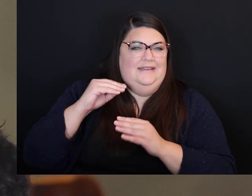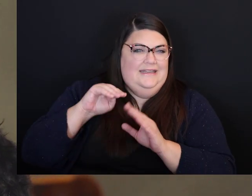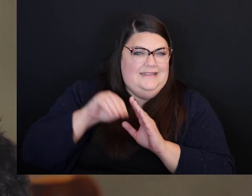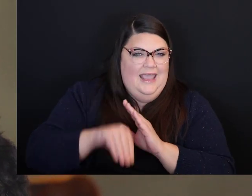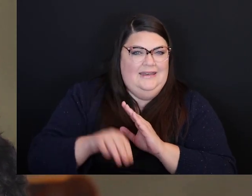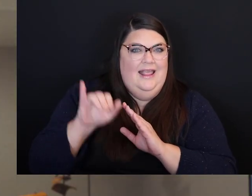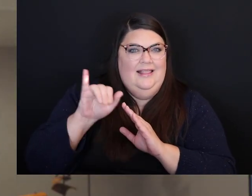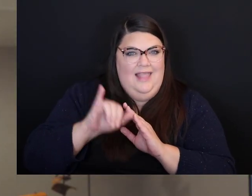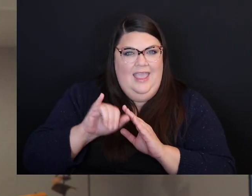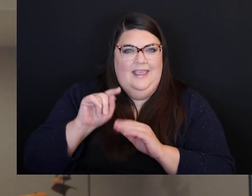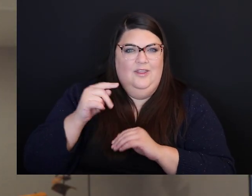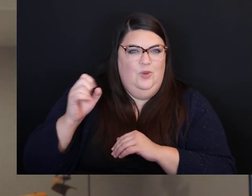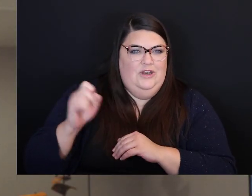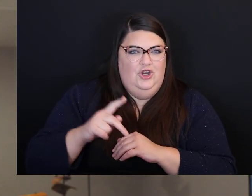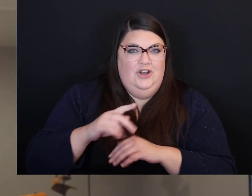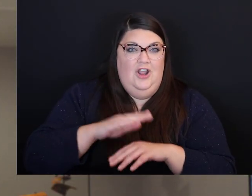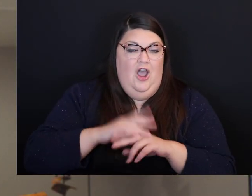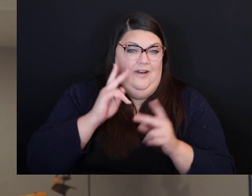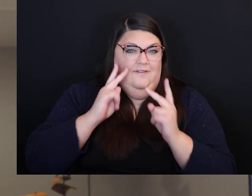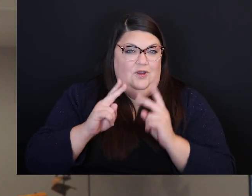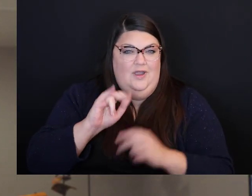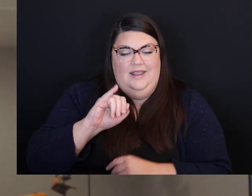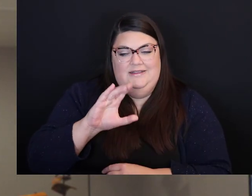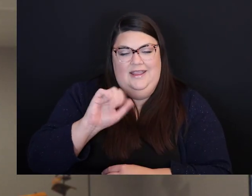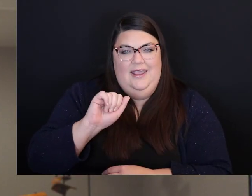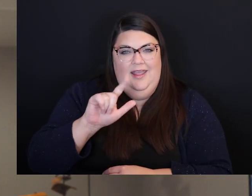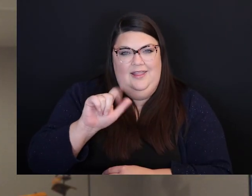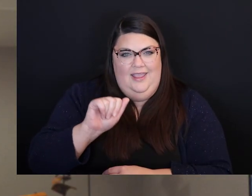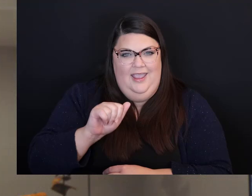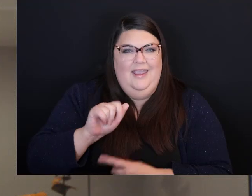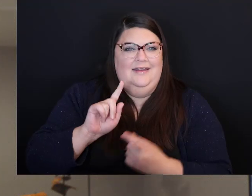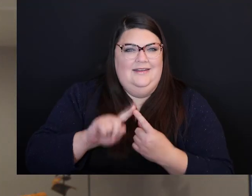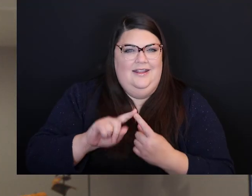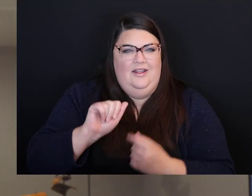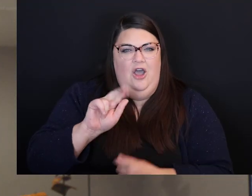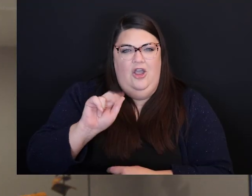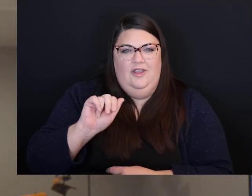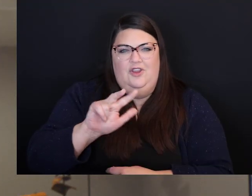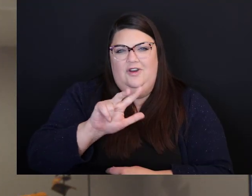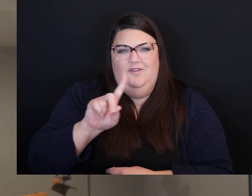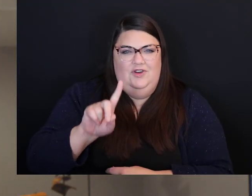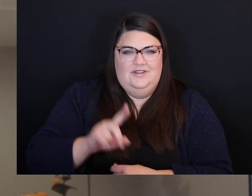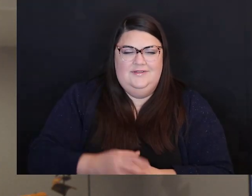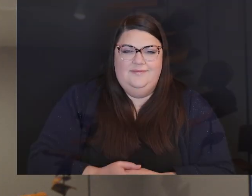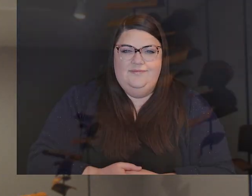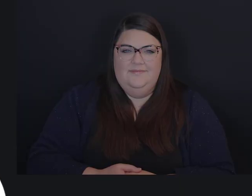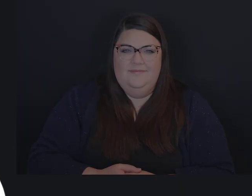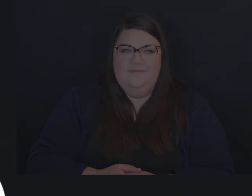Like the Return, and it's on view at the ICALA through August 31st.